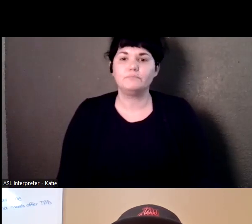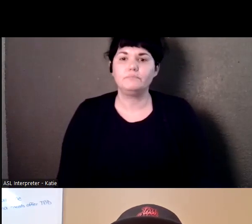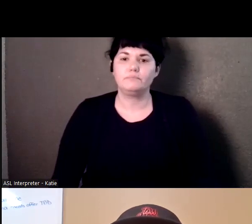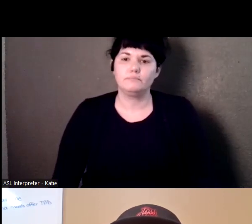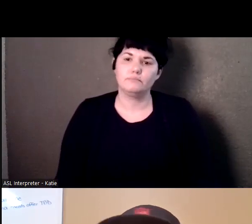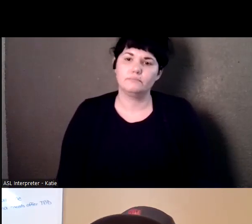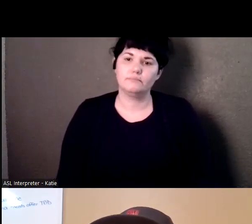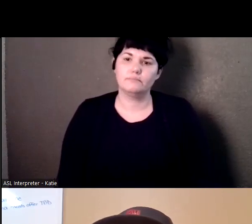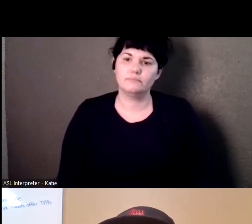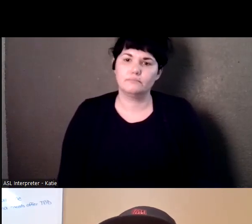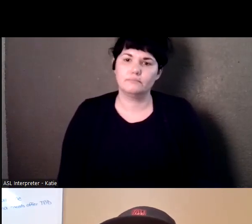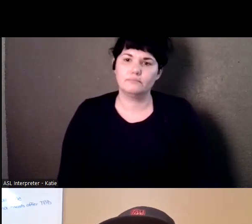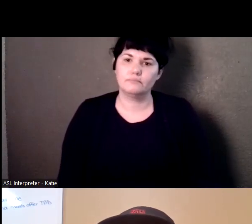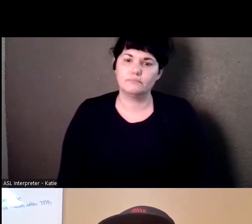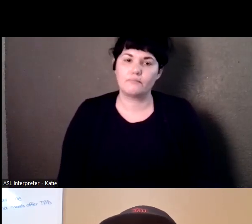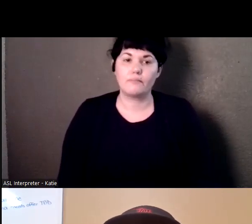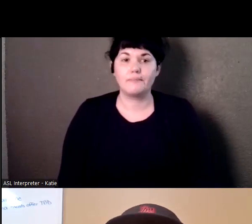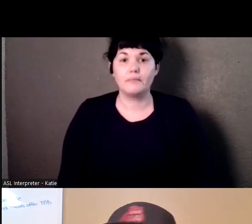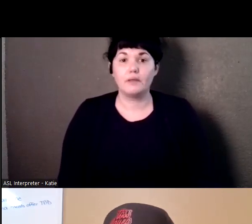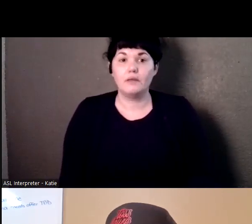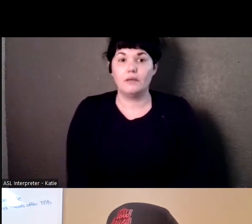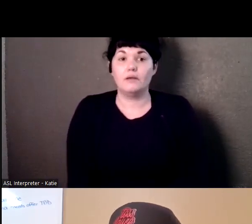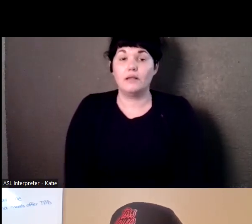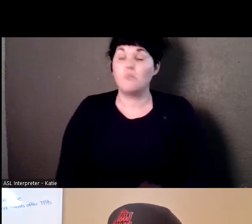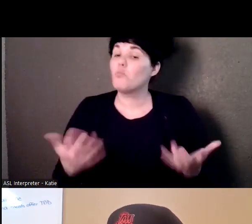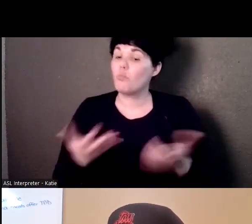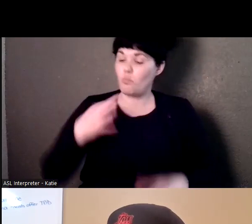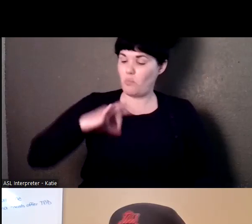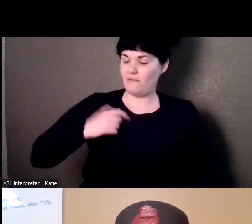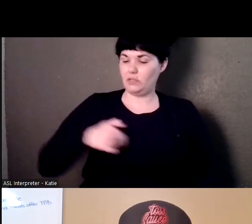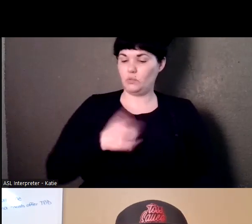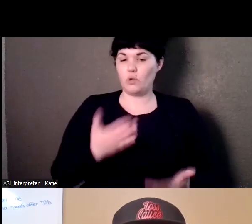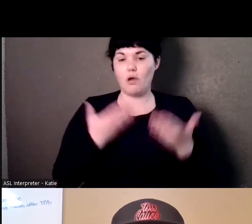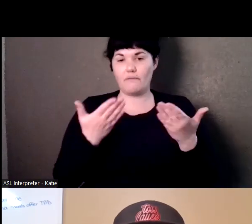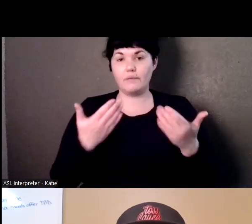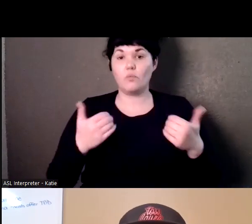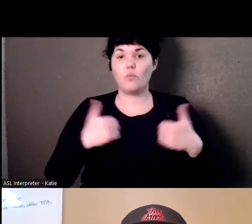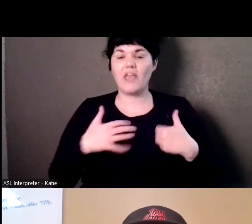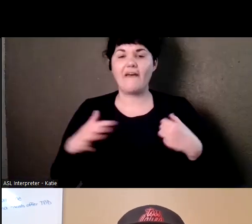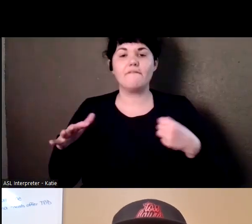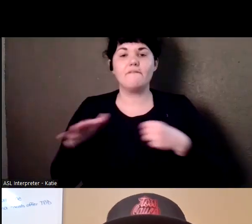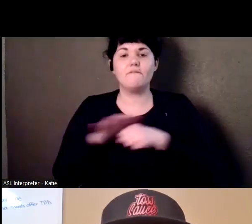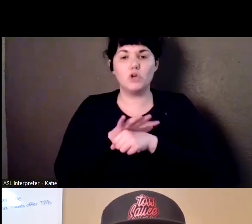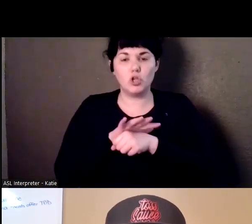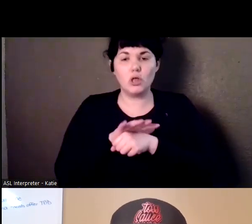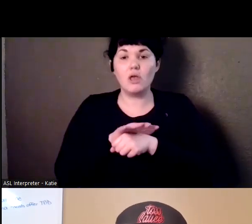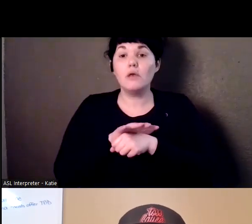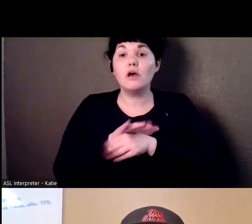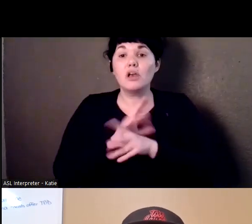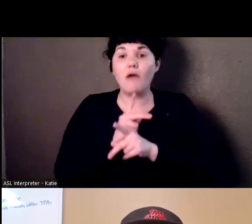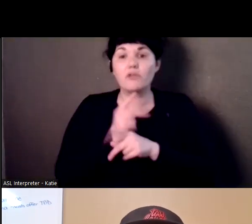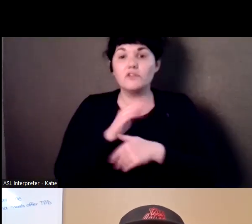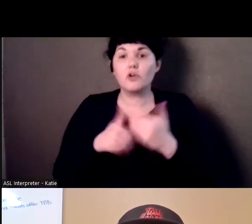So benefits we have to offer. We have full-time cover or full coverage for all full-time